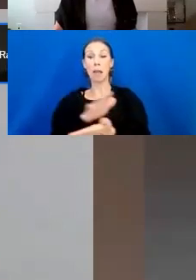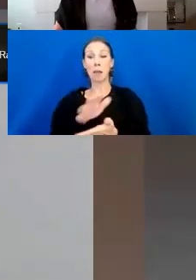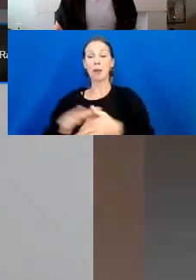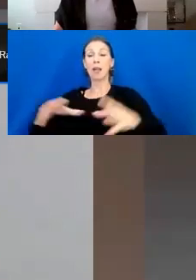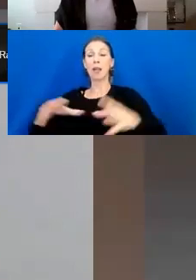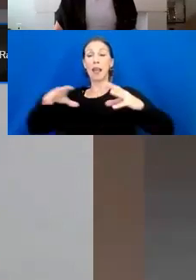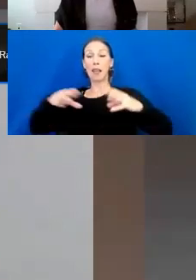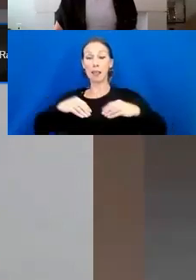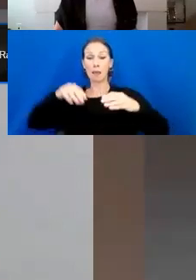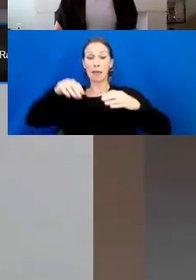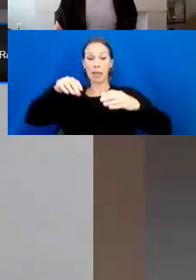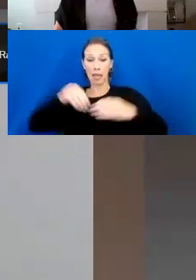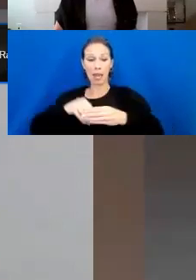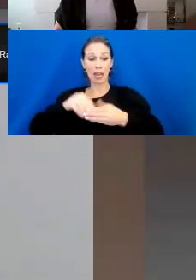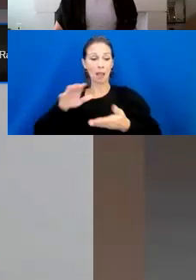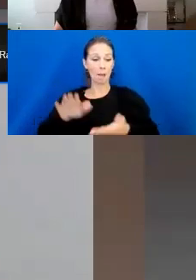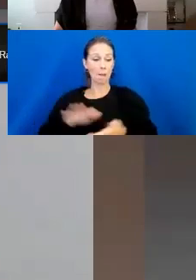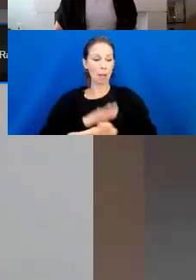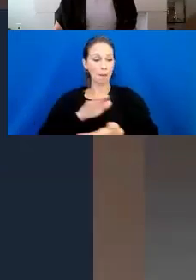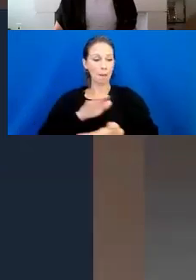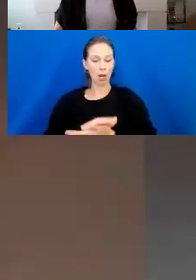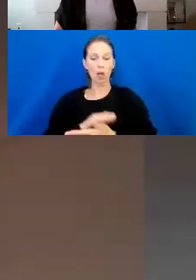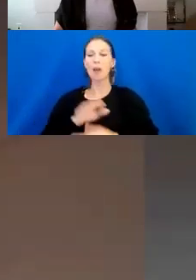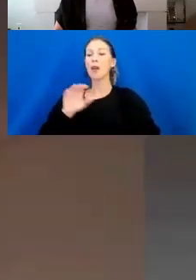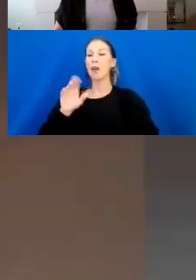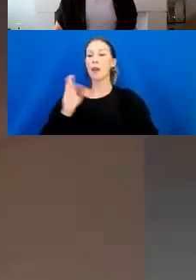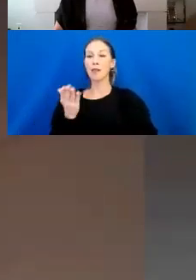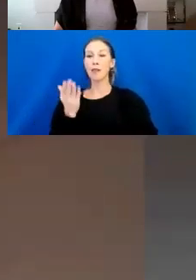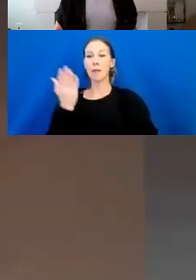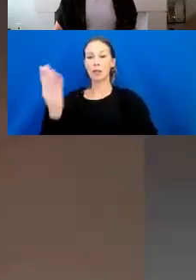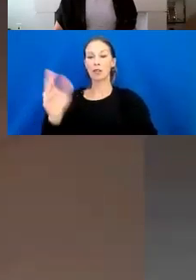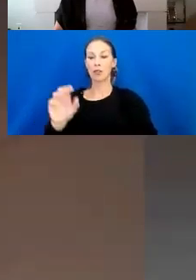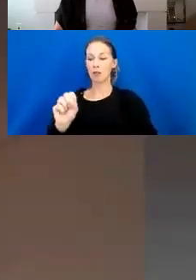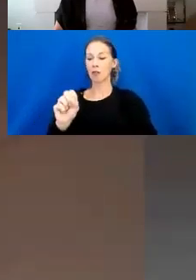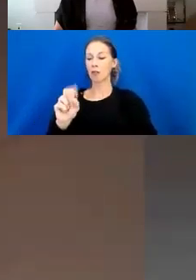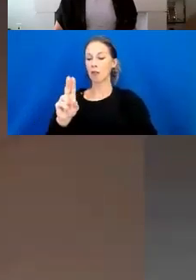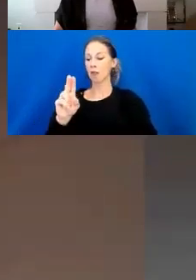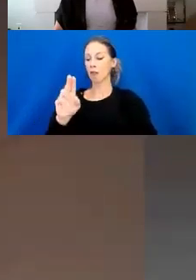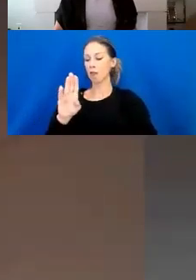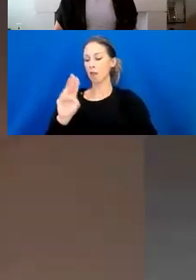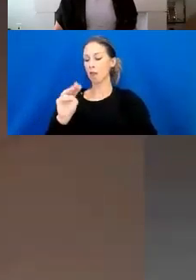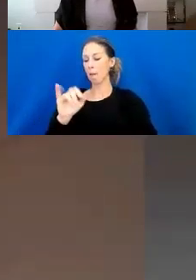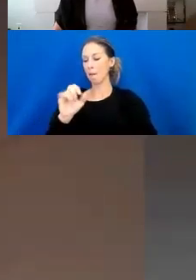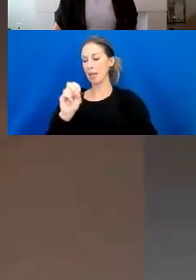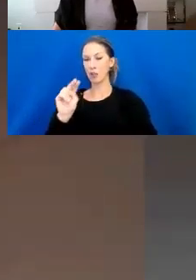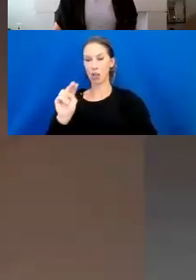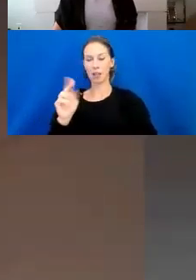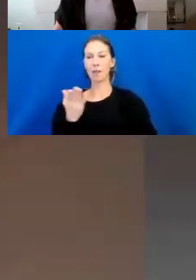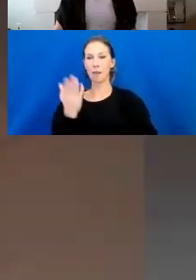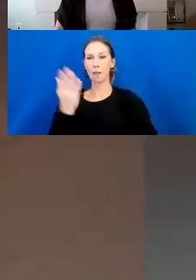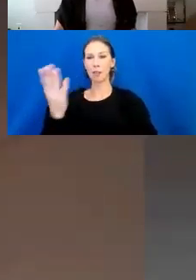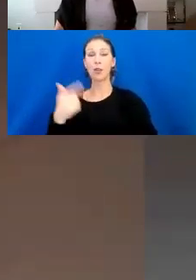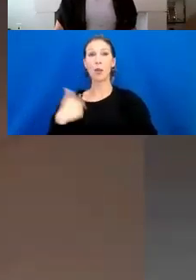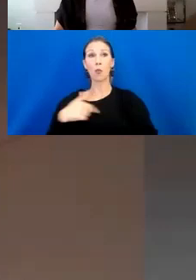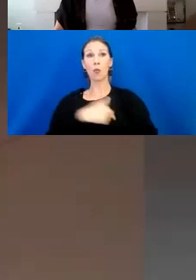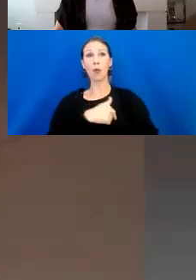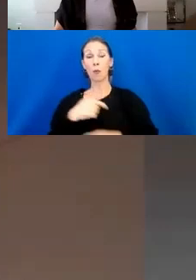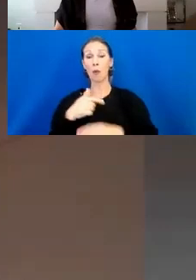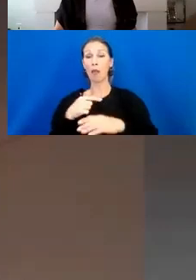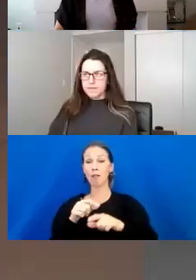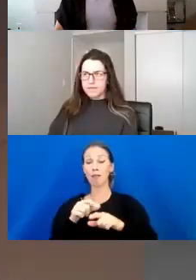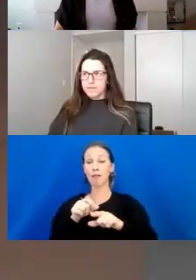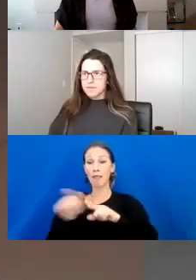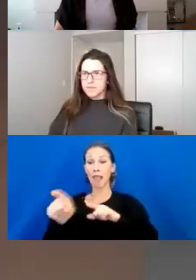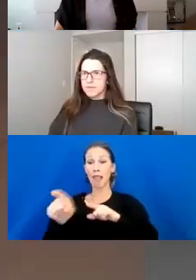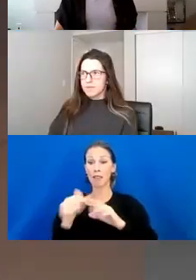submission. We are going to resend that probably tomorrow, and we will be